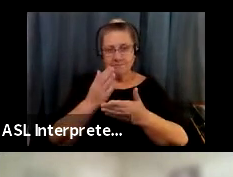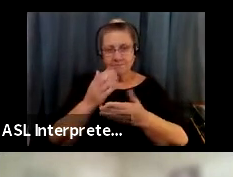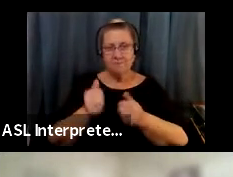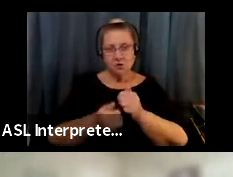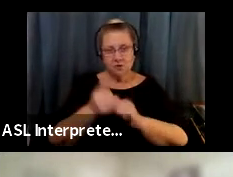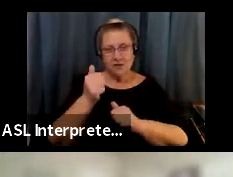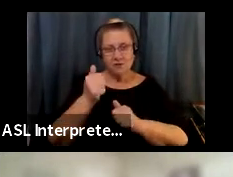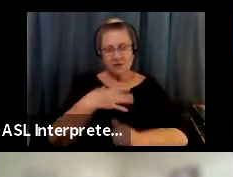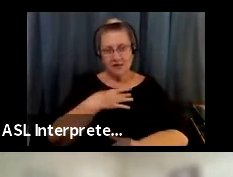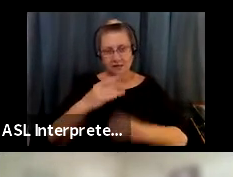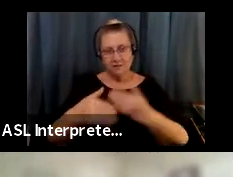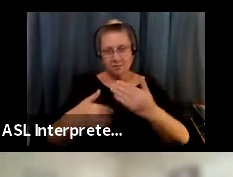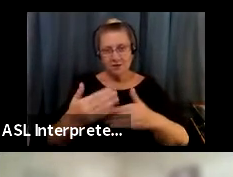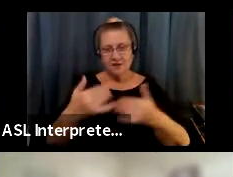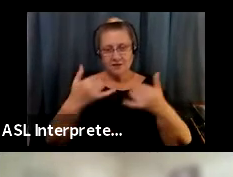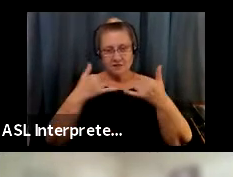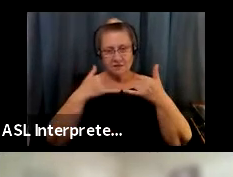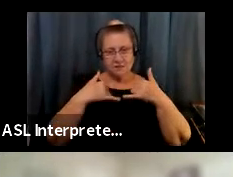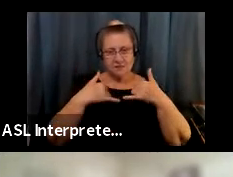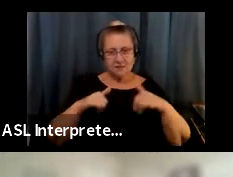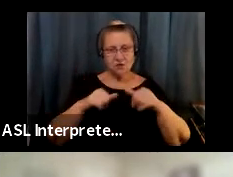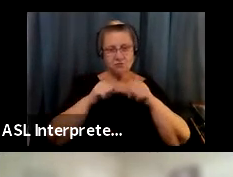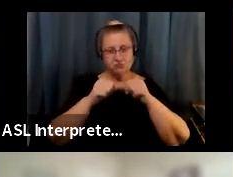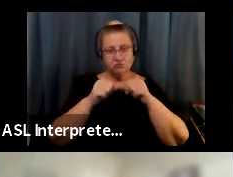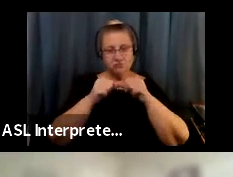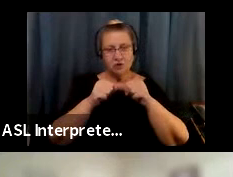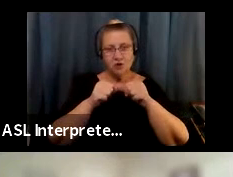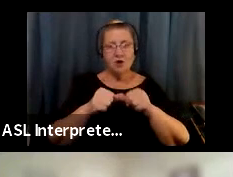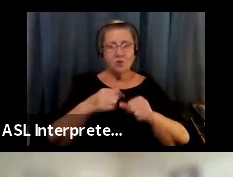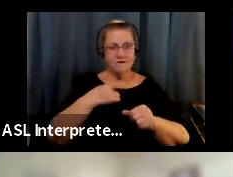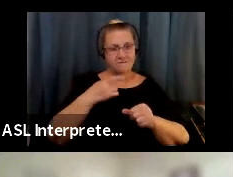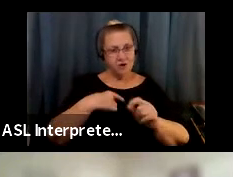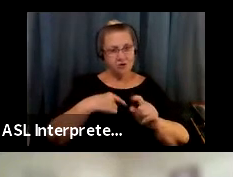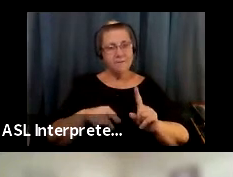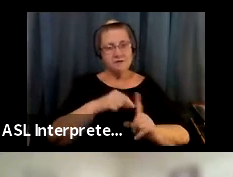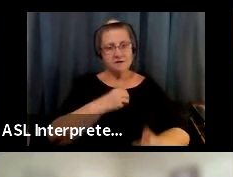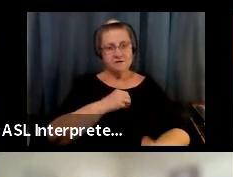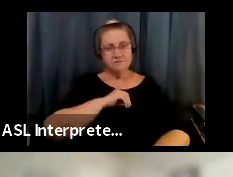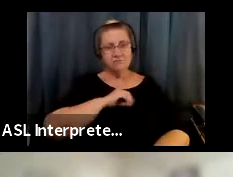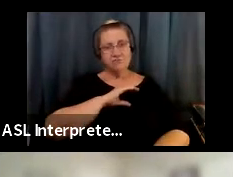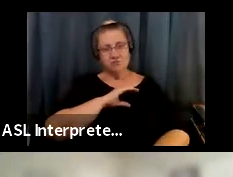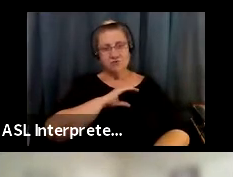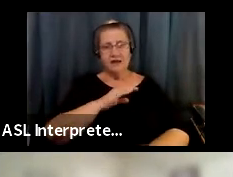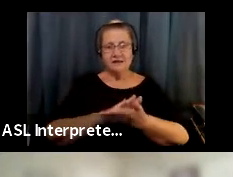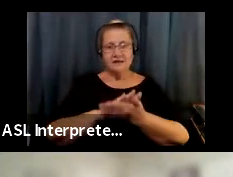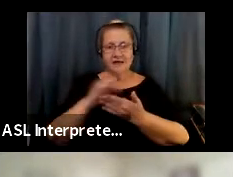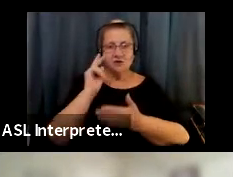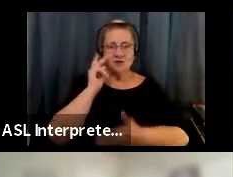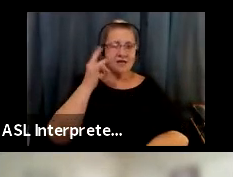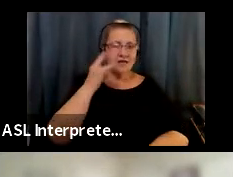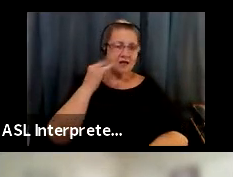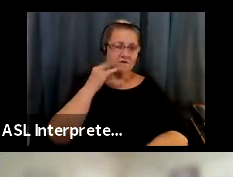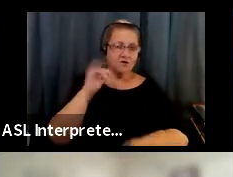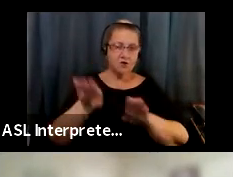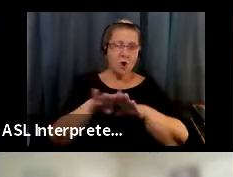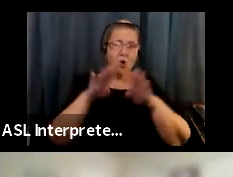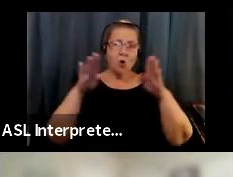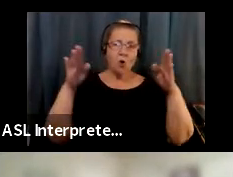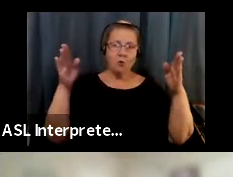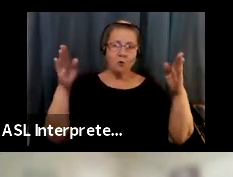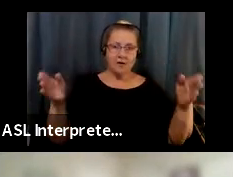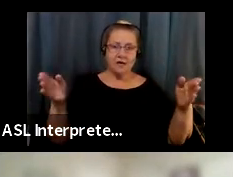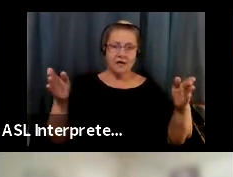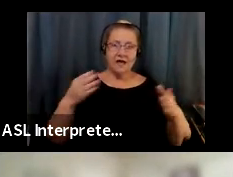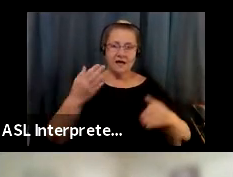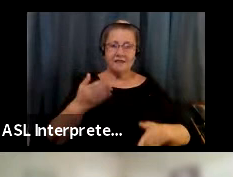ways to go, it's pretty positive where we are now. And it's nice to see that California is reopening and some things